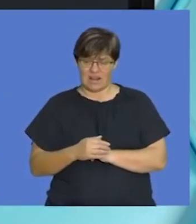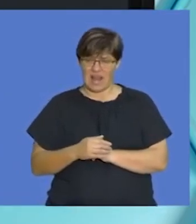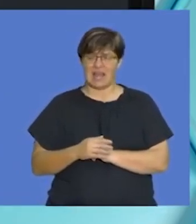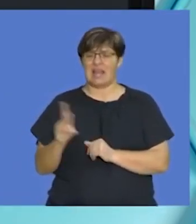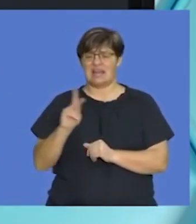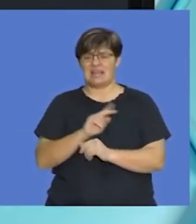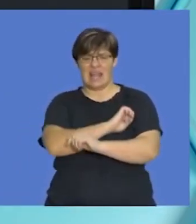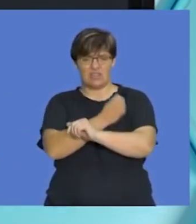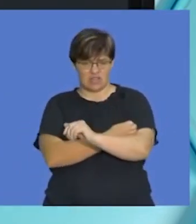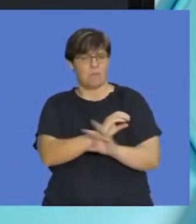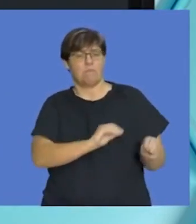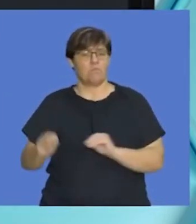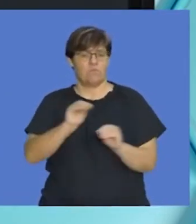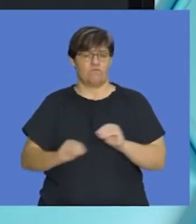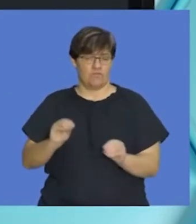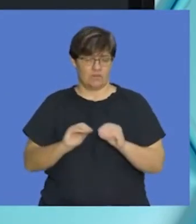moving, okay?